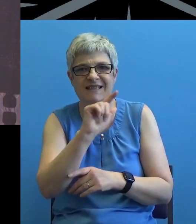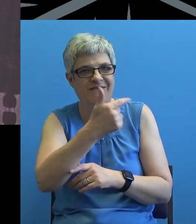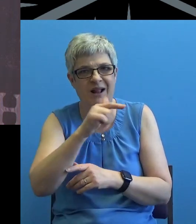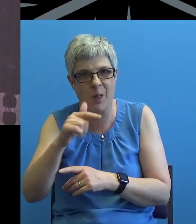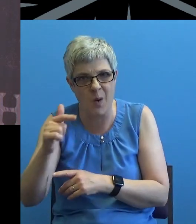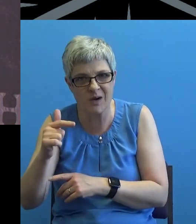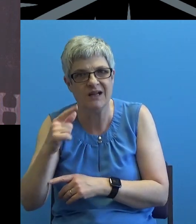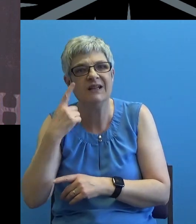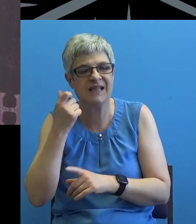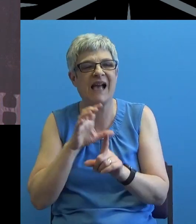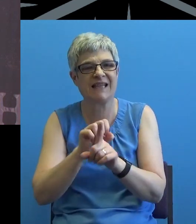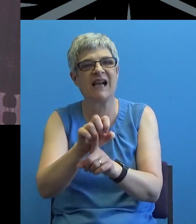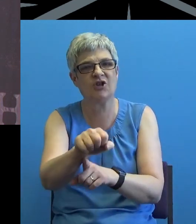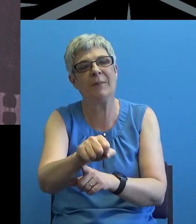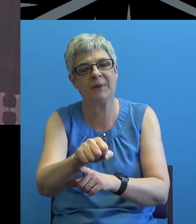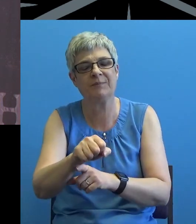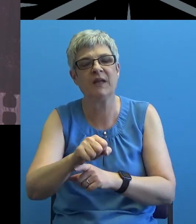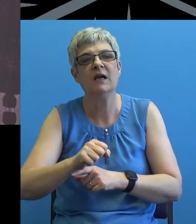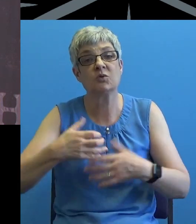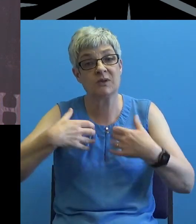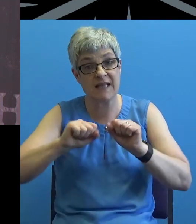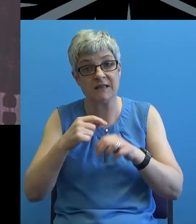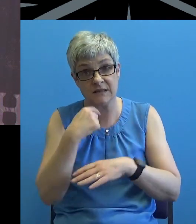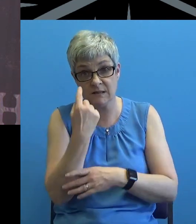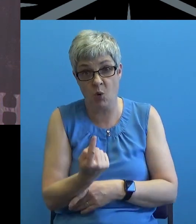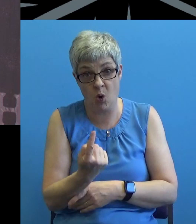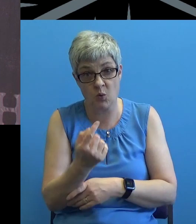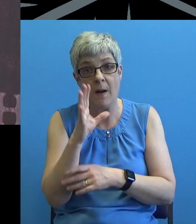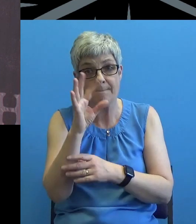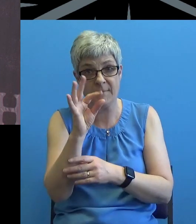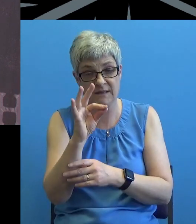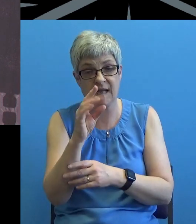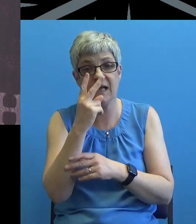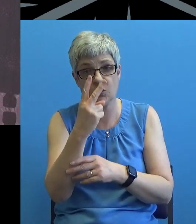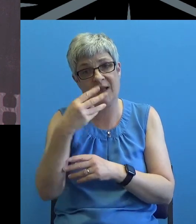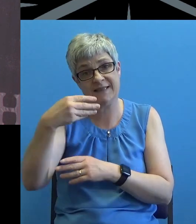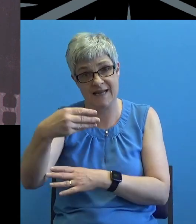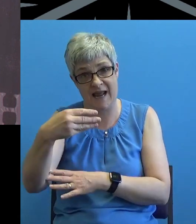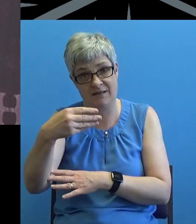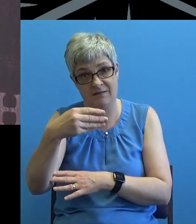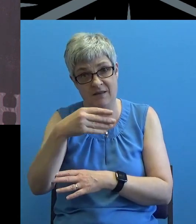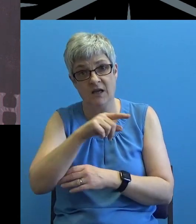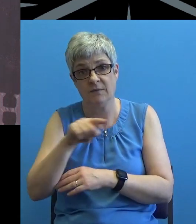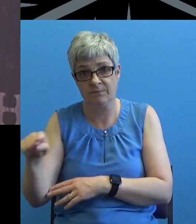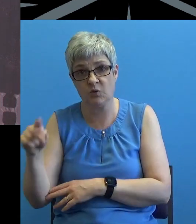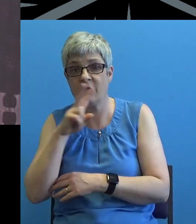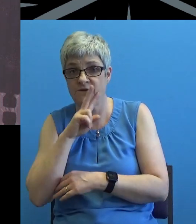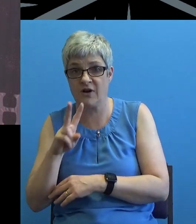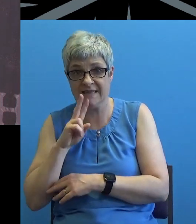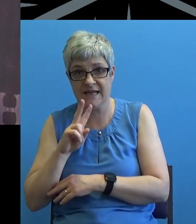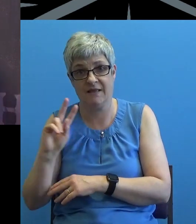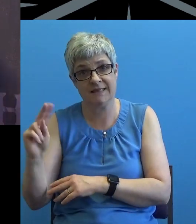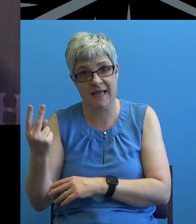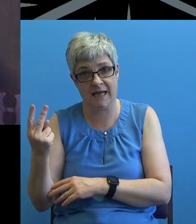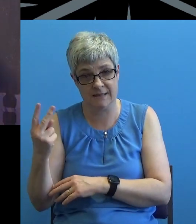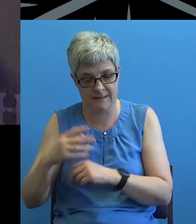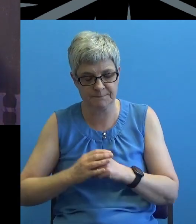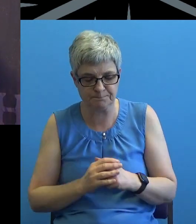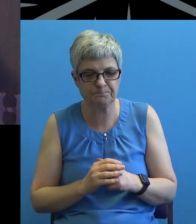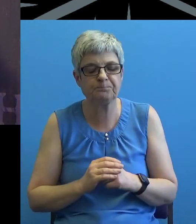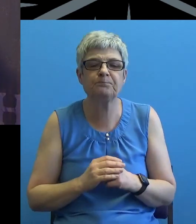still be there to be caught up with. So that's starting tomorrow, Monday the 29th through to Friday the 2nd.